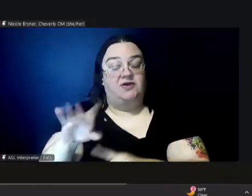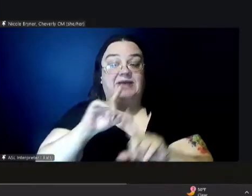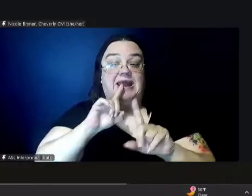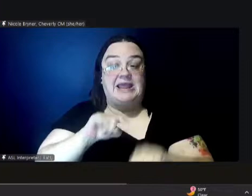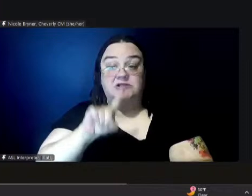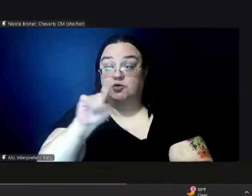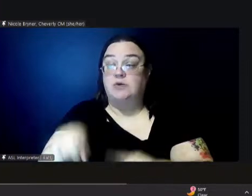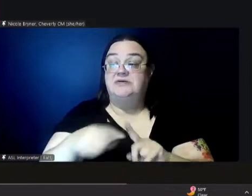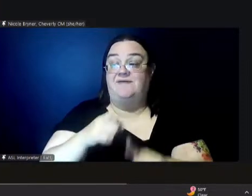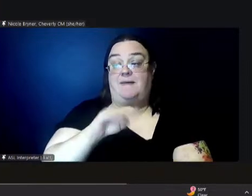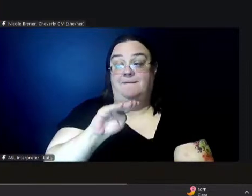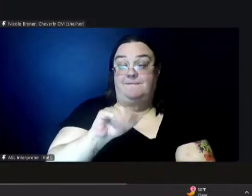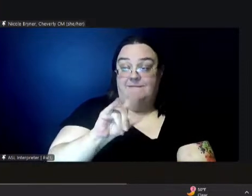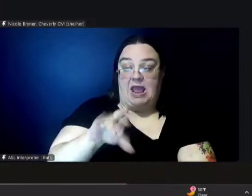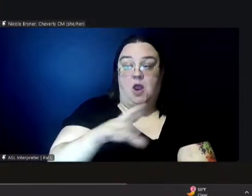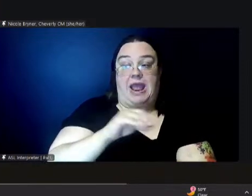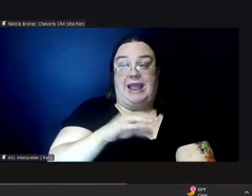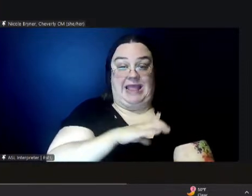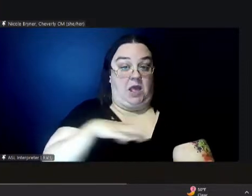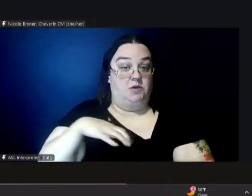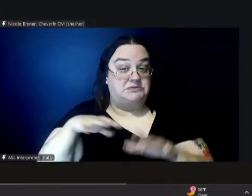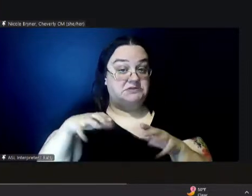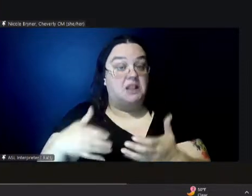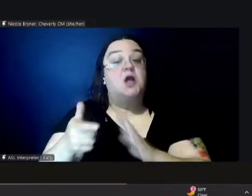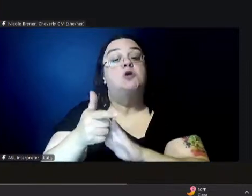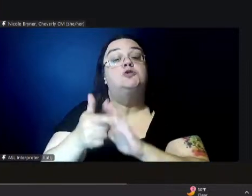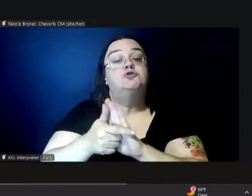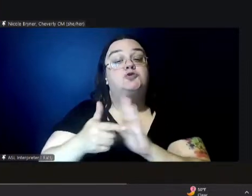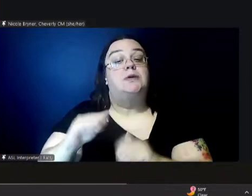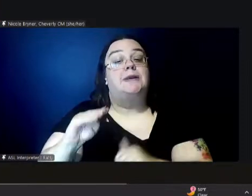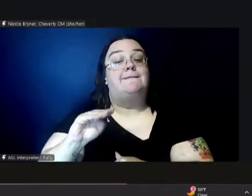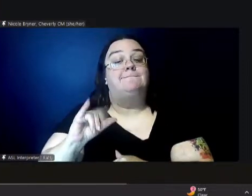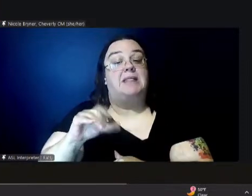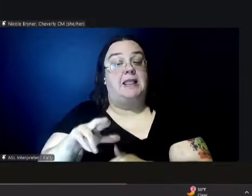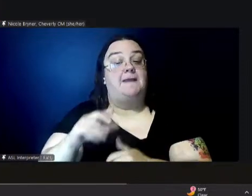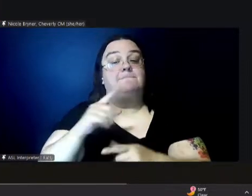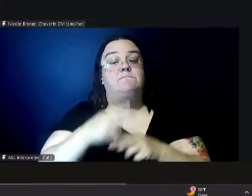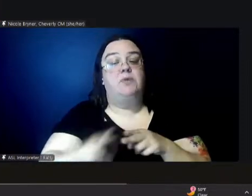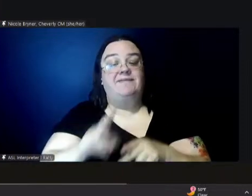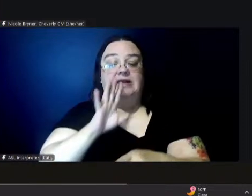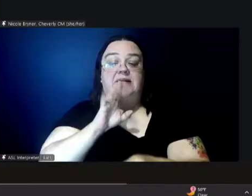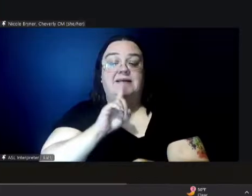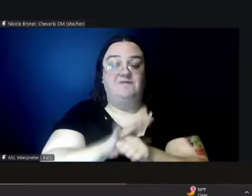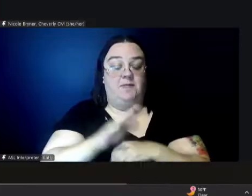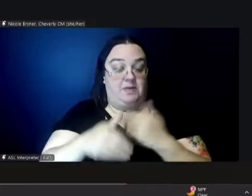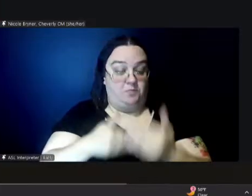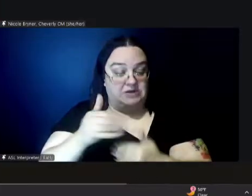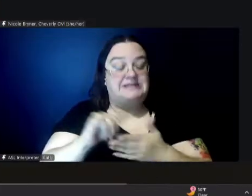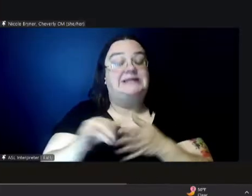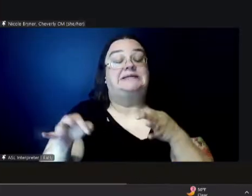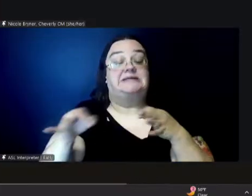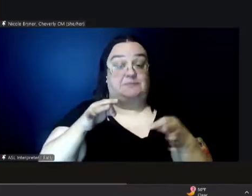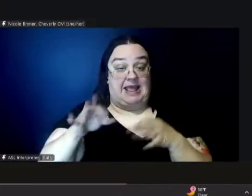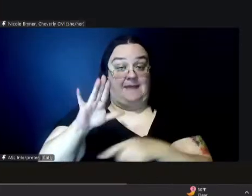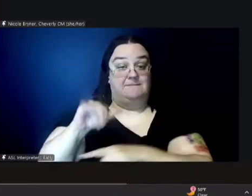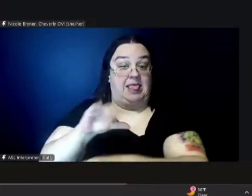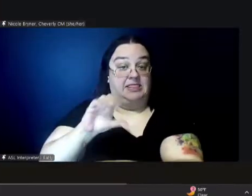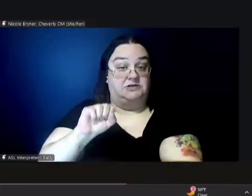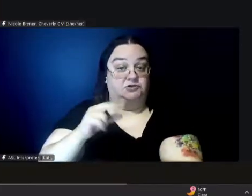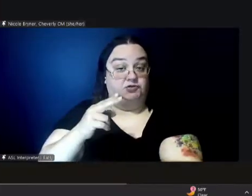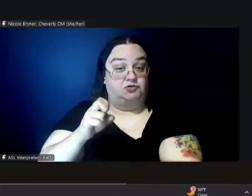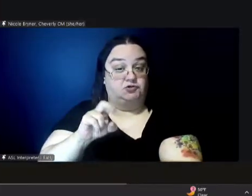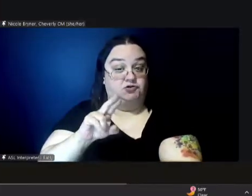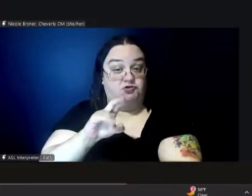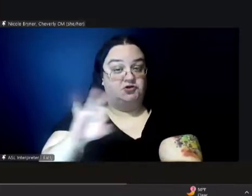and Council. Attorney Miller briefly confirmed the process explained by Sheriff DeWeese and offered